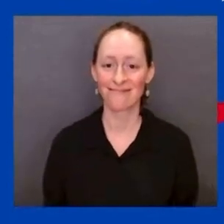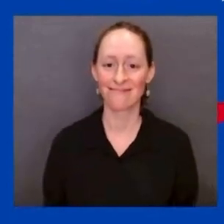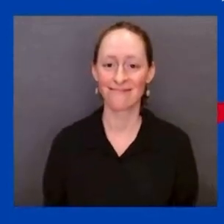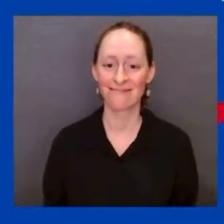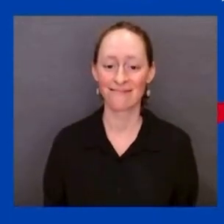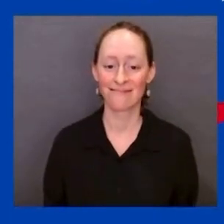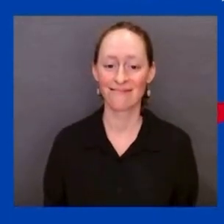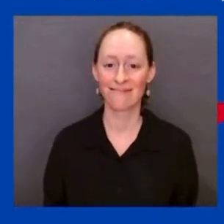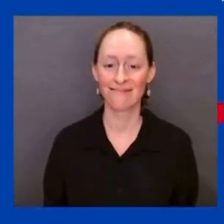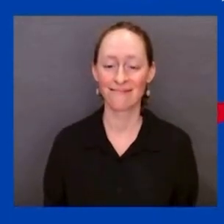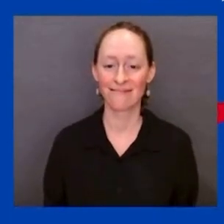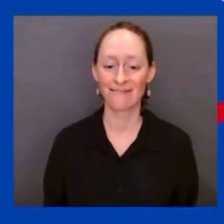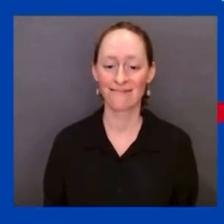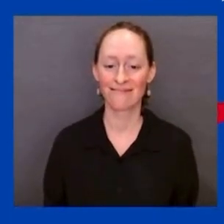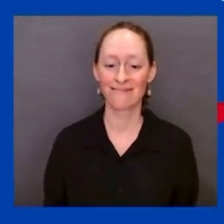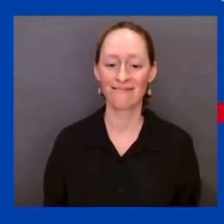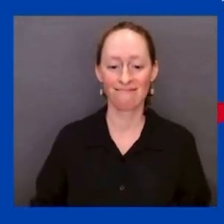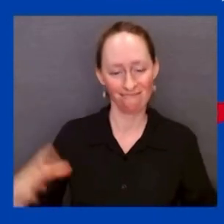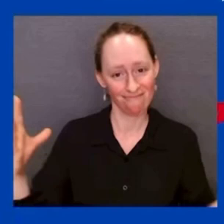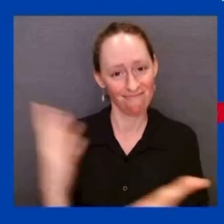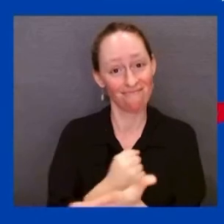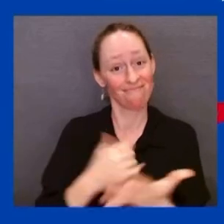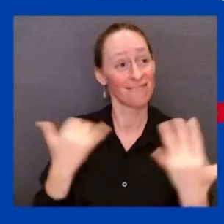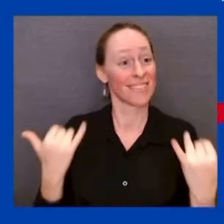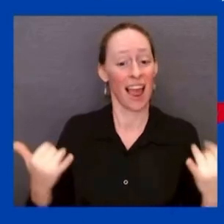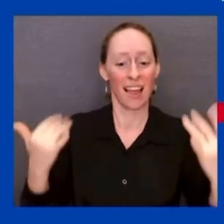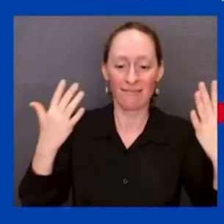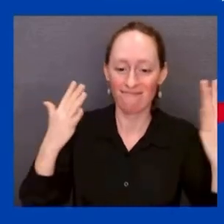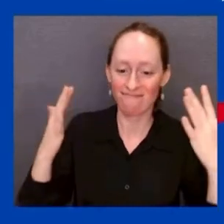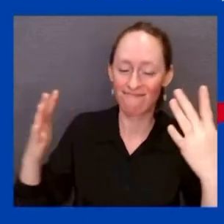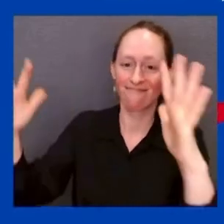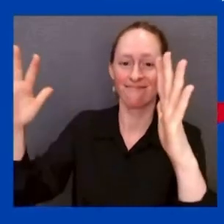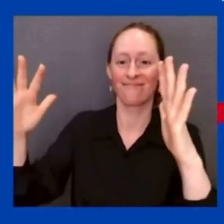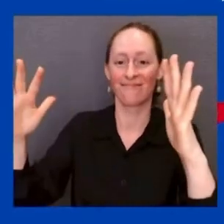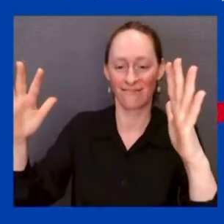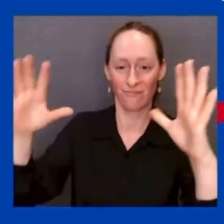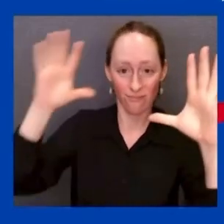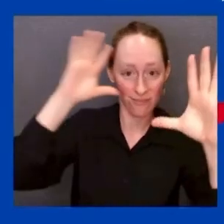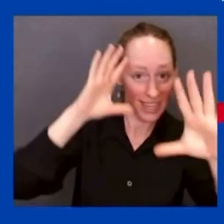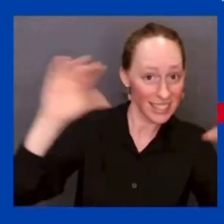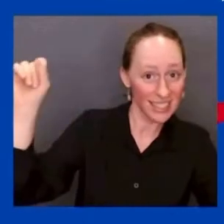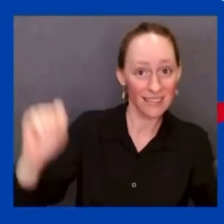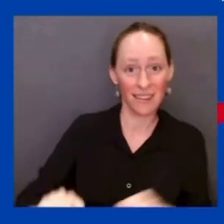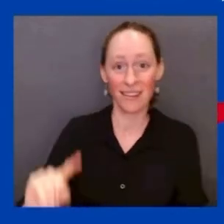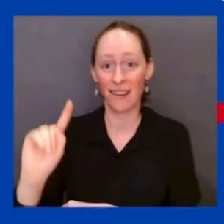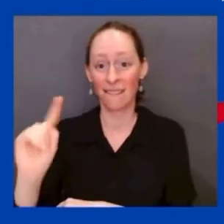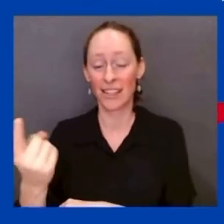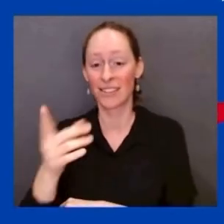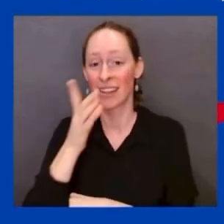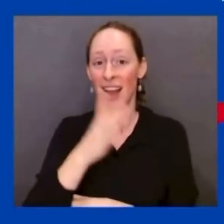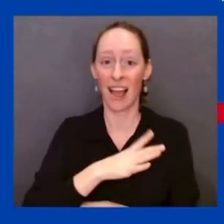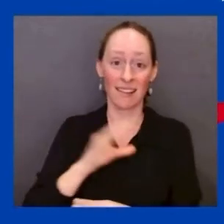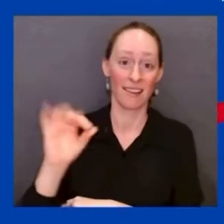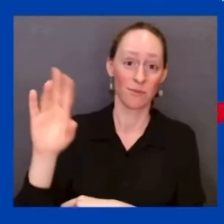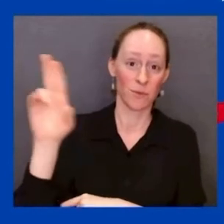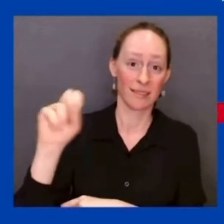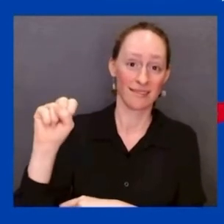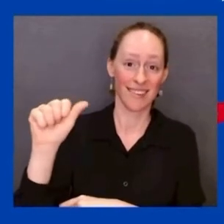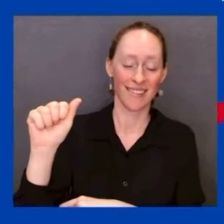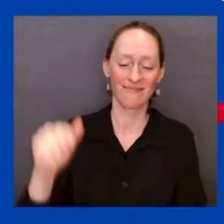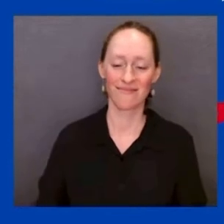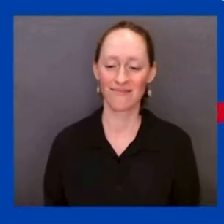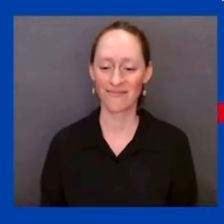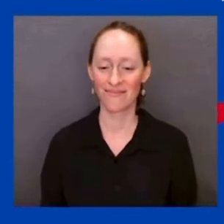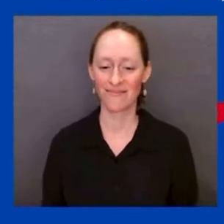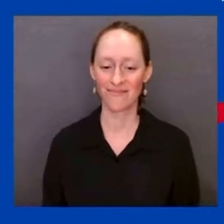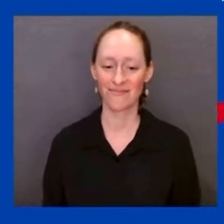RA welcome to the President and First Lady of the United States of America. Give it